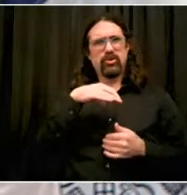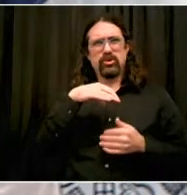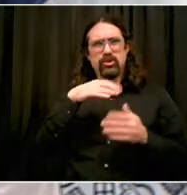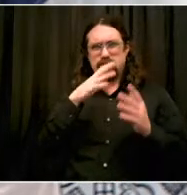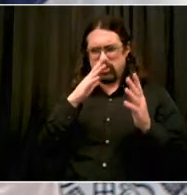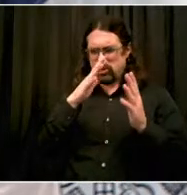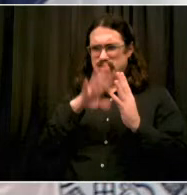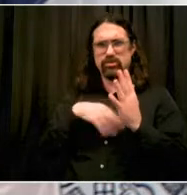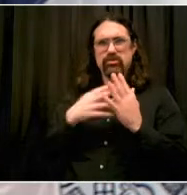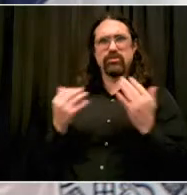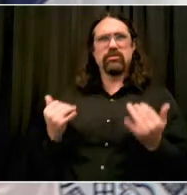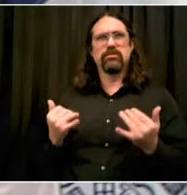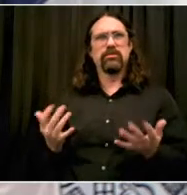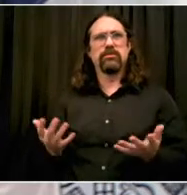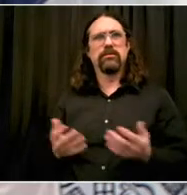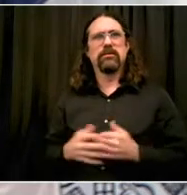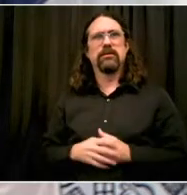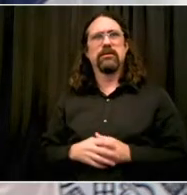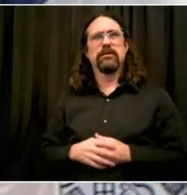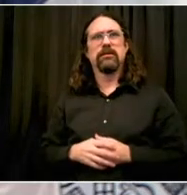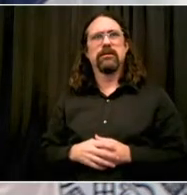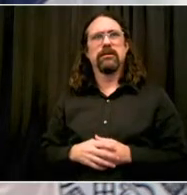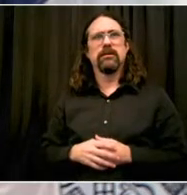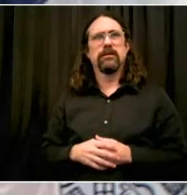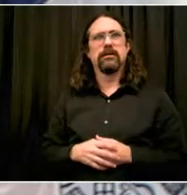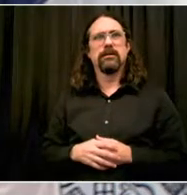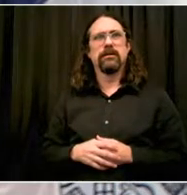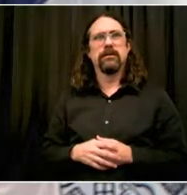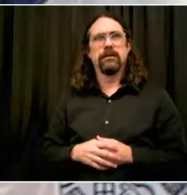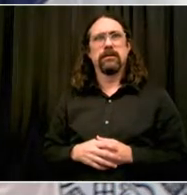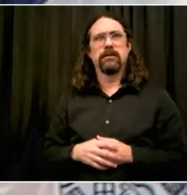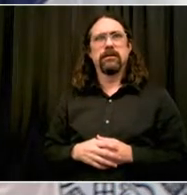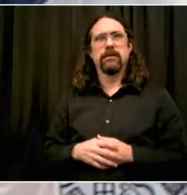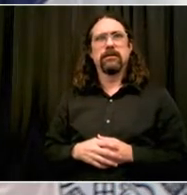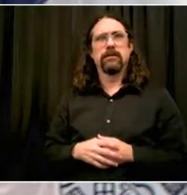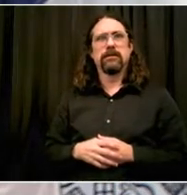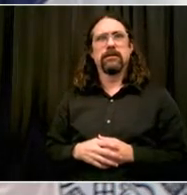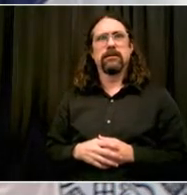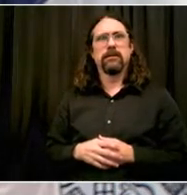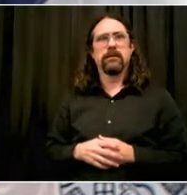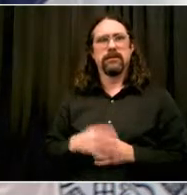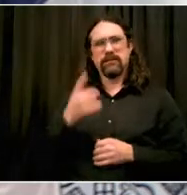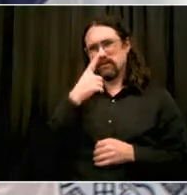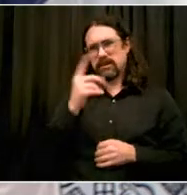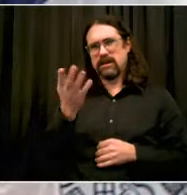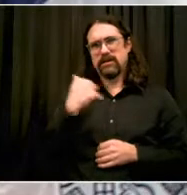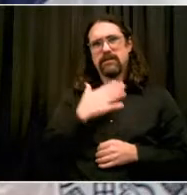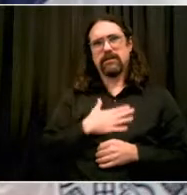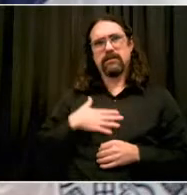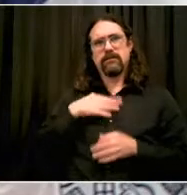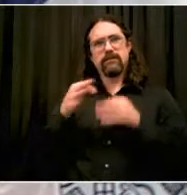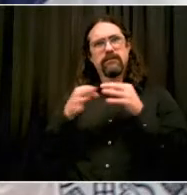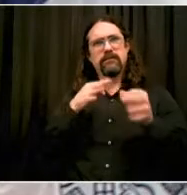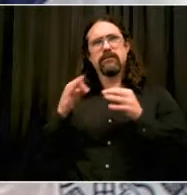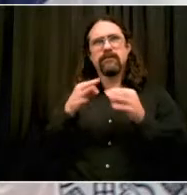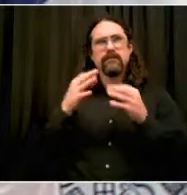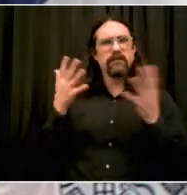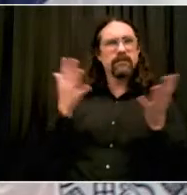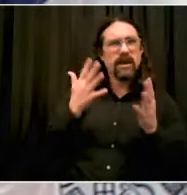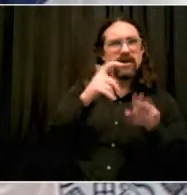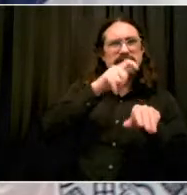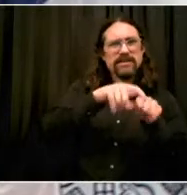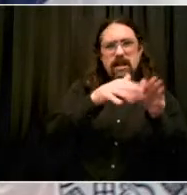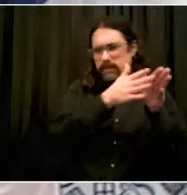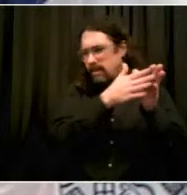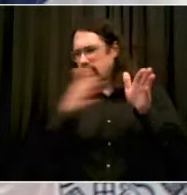what, your administration was going to do on this. Can you kind of fill us in on that? Sure. That situation? Michael, I